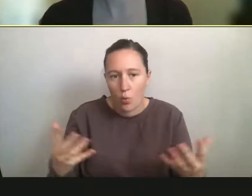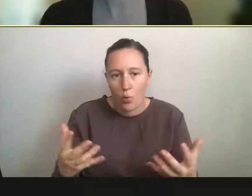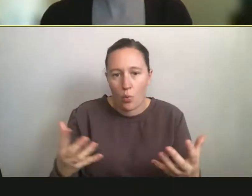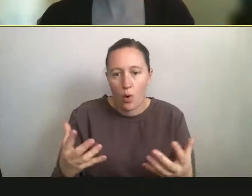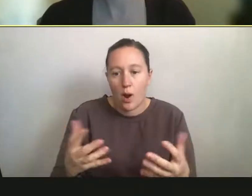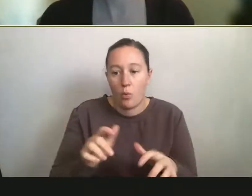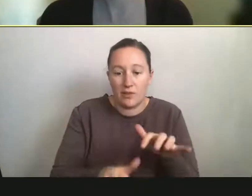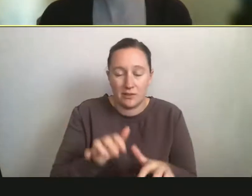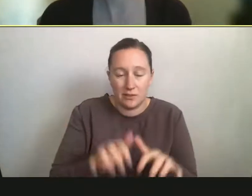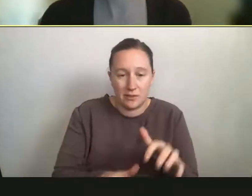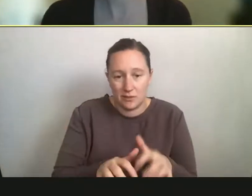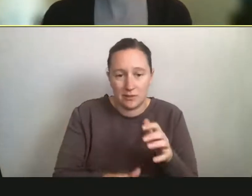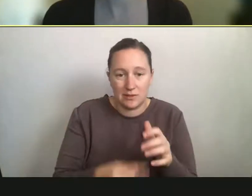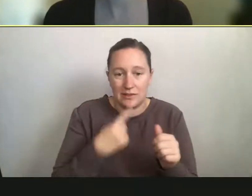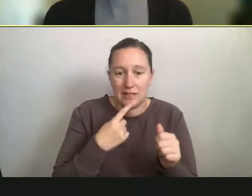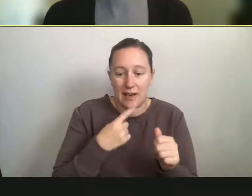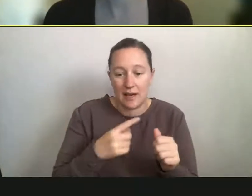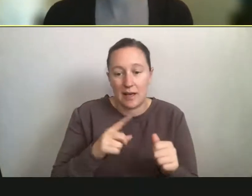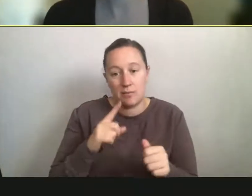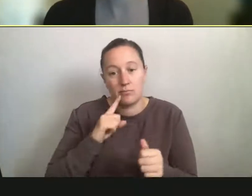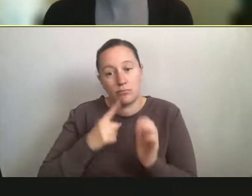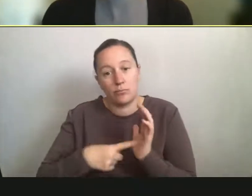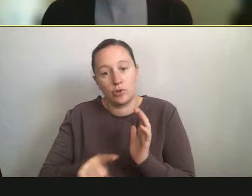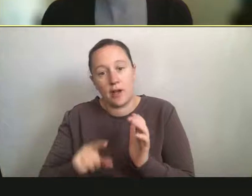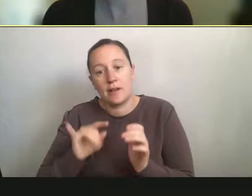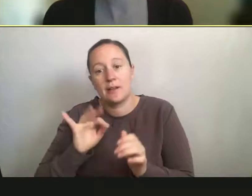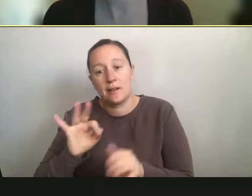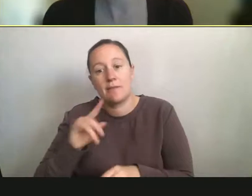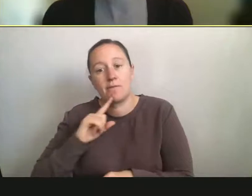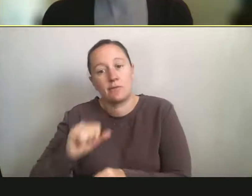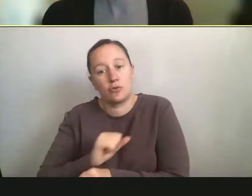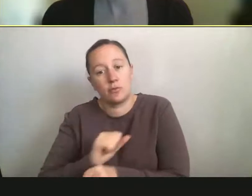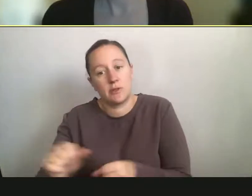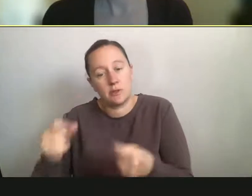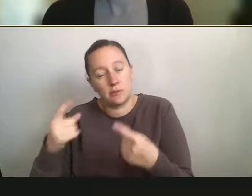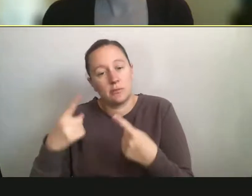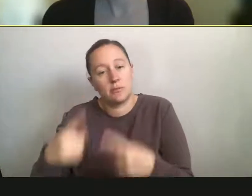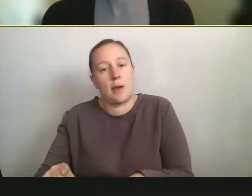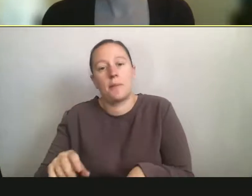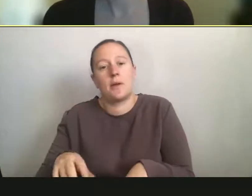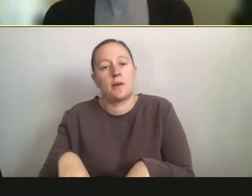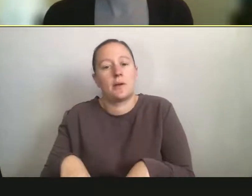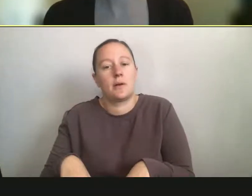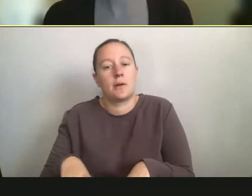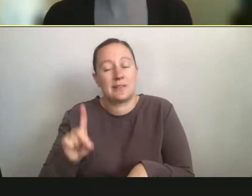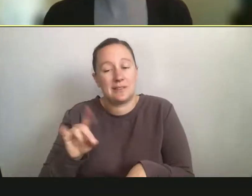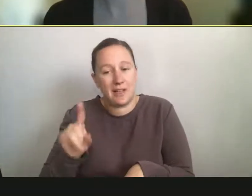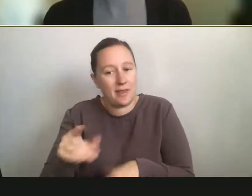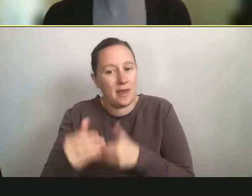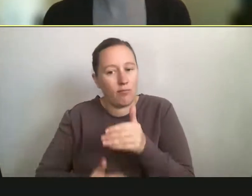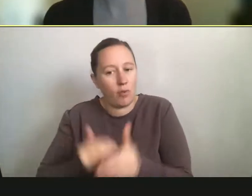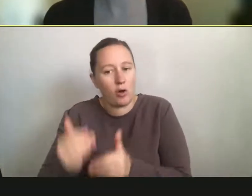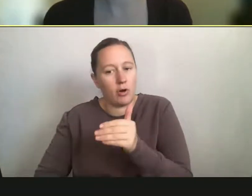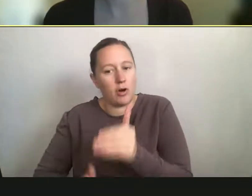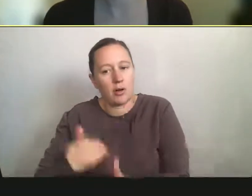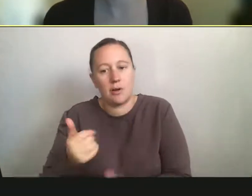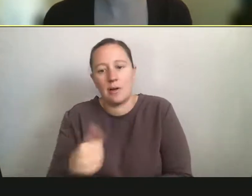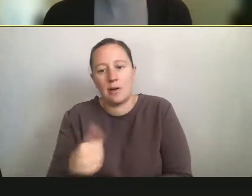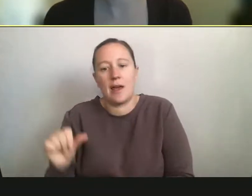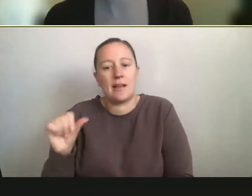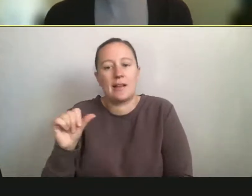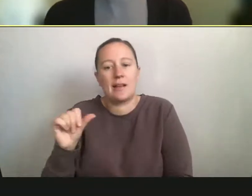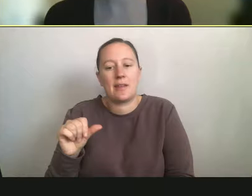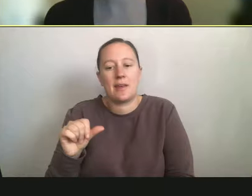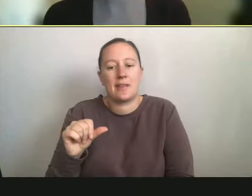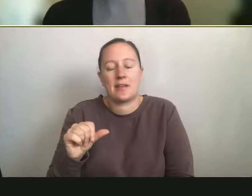entered and reflect on back on the original plan that was approved, saying, did they make adequate progress? Is there anything that's holding them